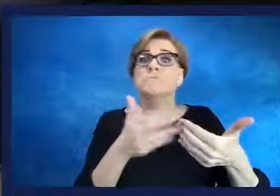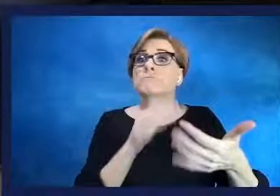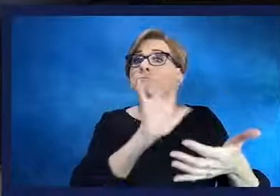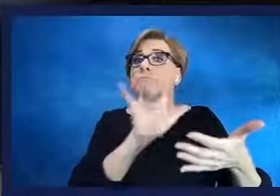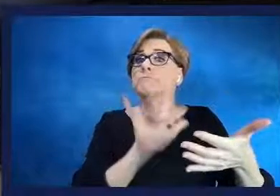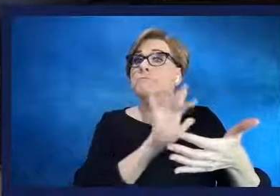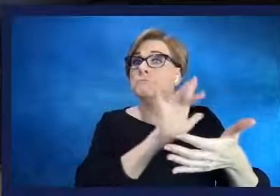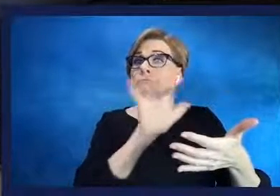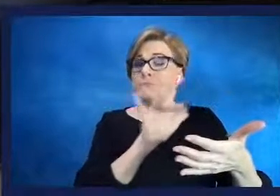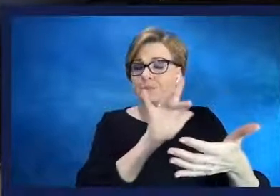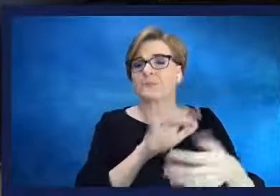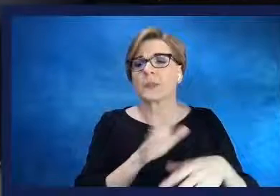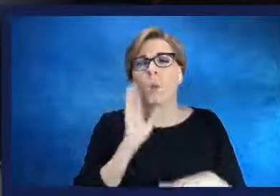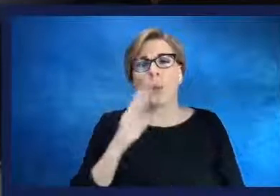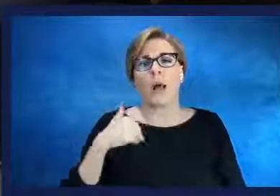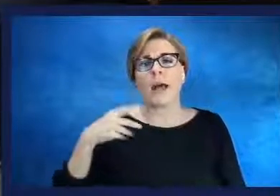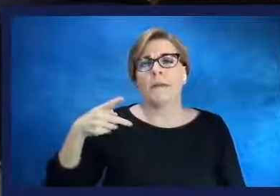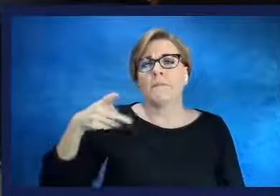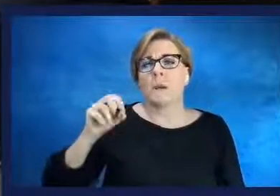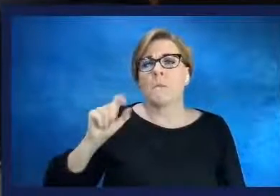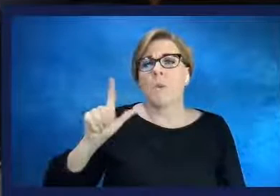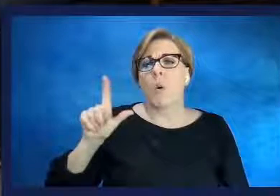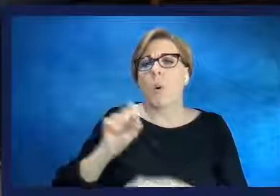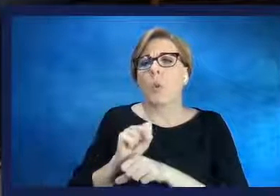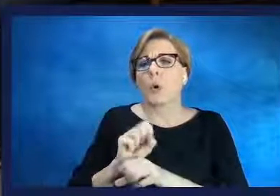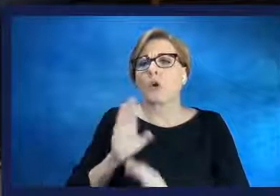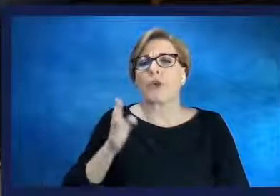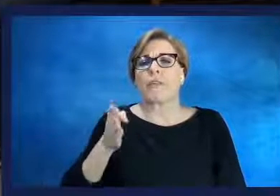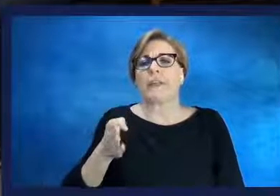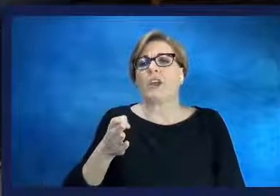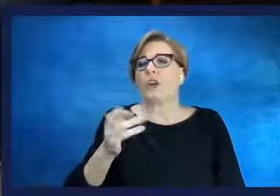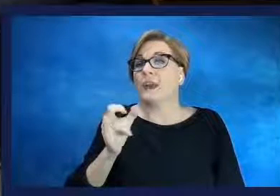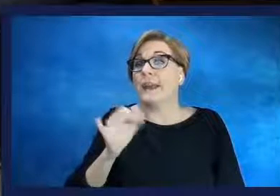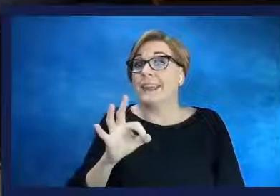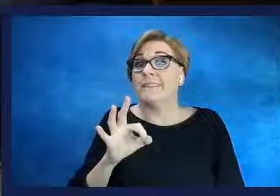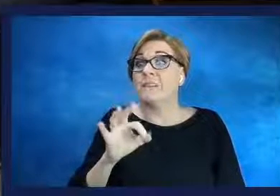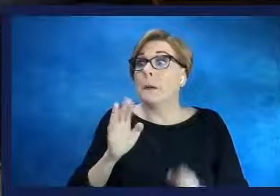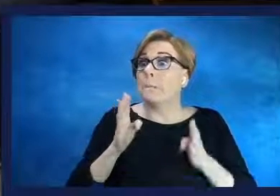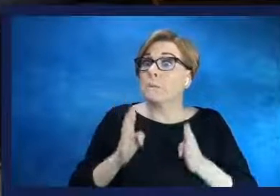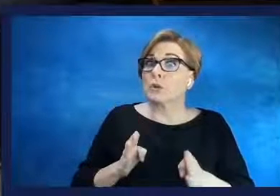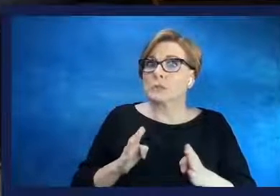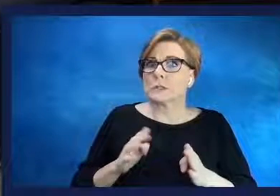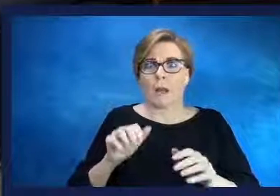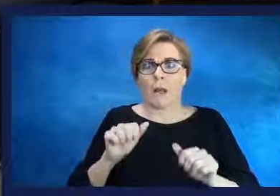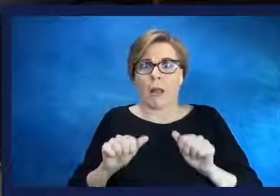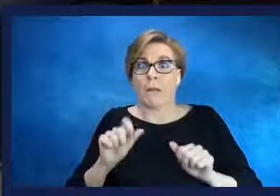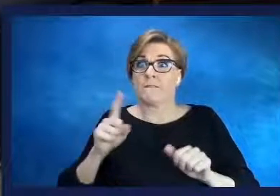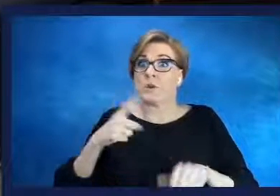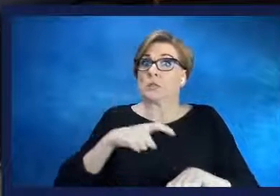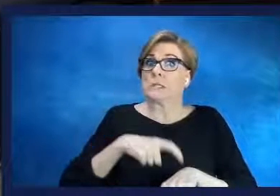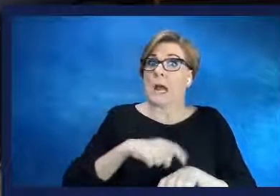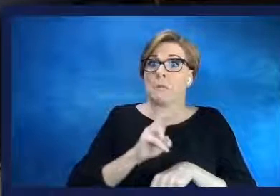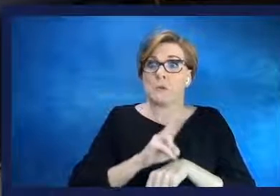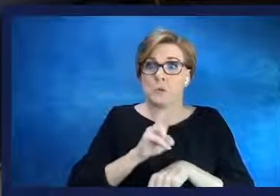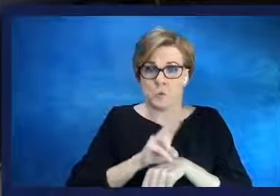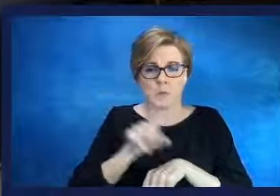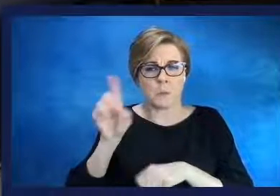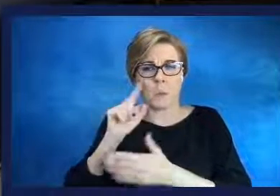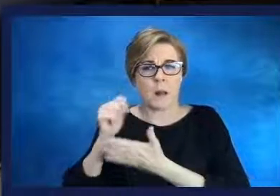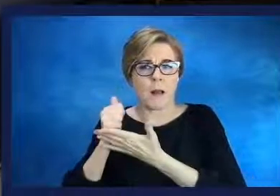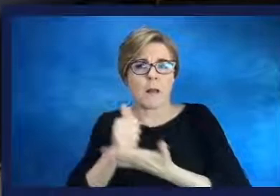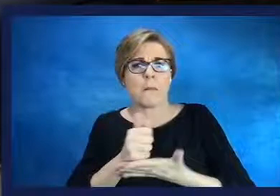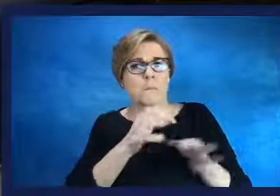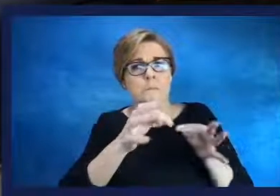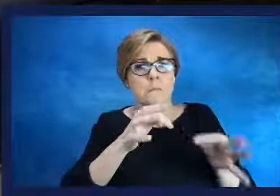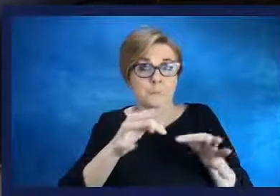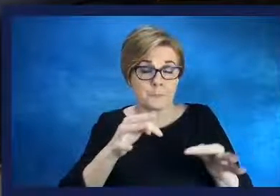poll worker there to assist them if they had any questions as they went through that process. But that device, the accessible voting device, is able to